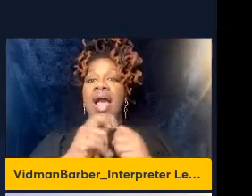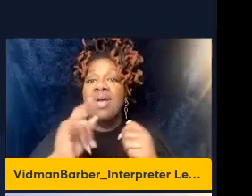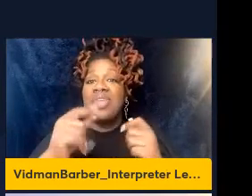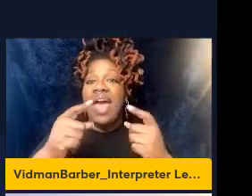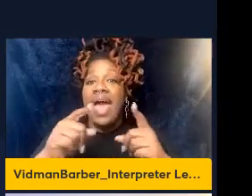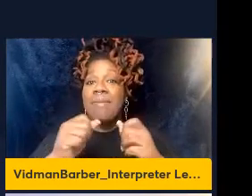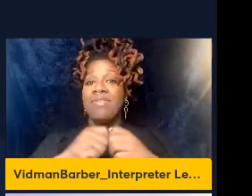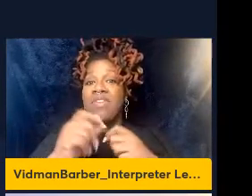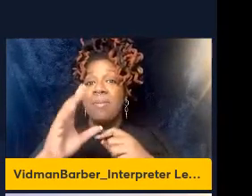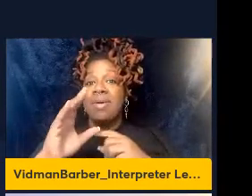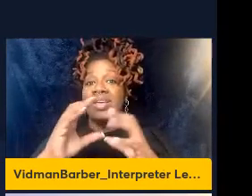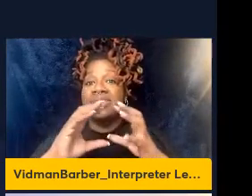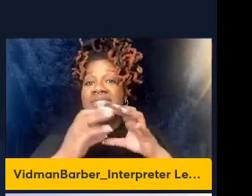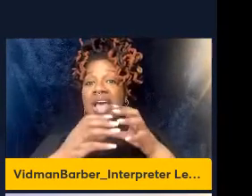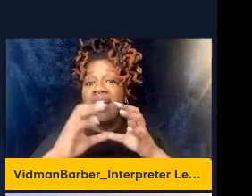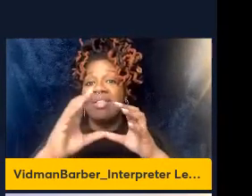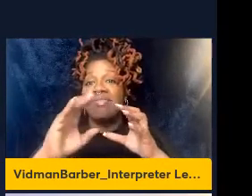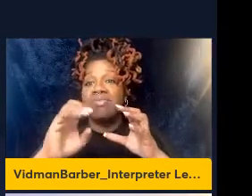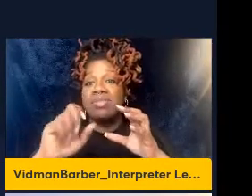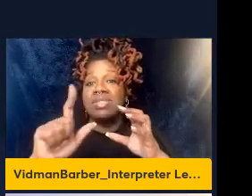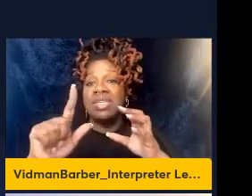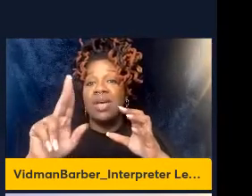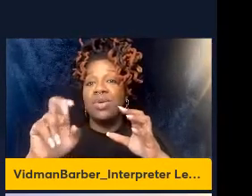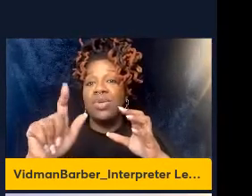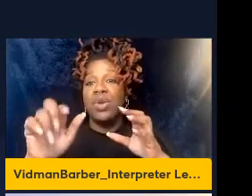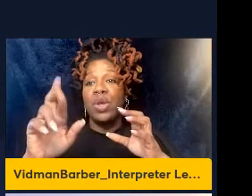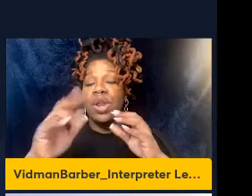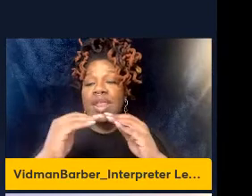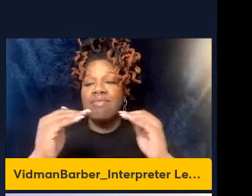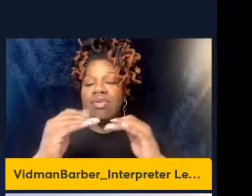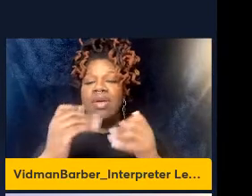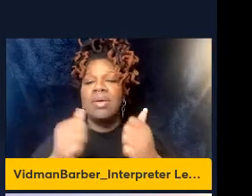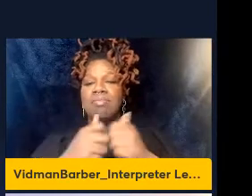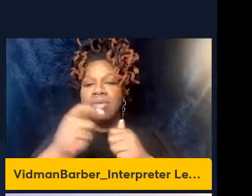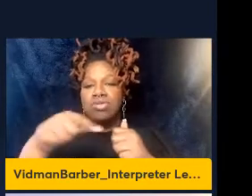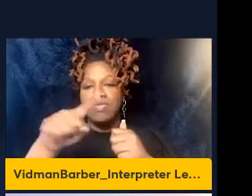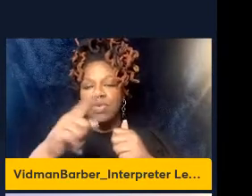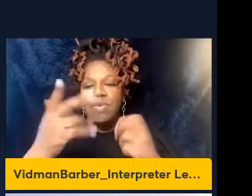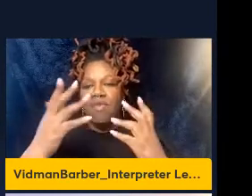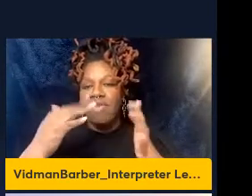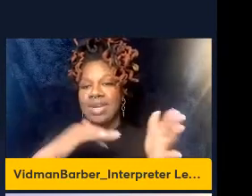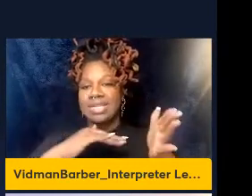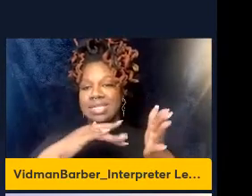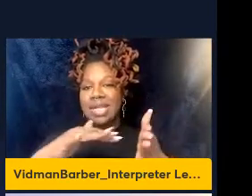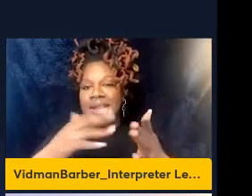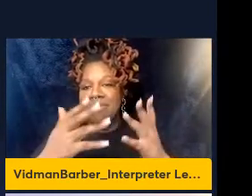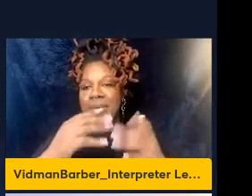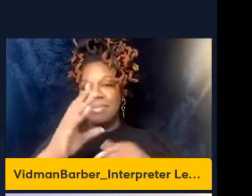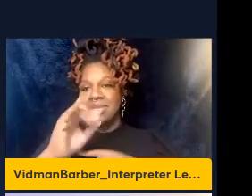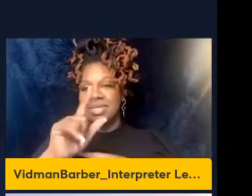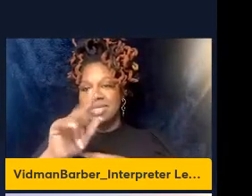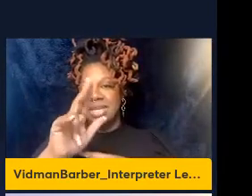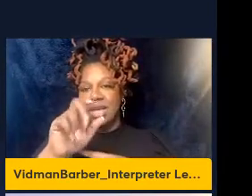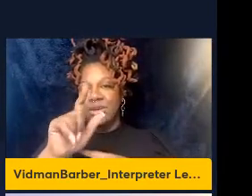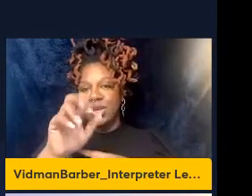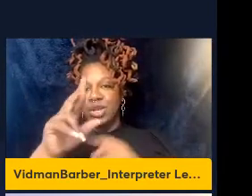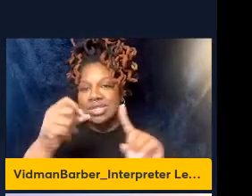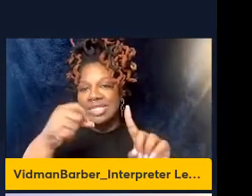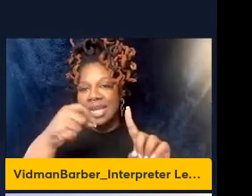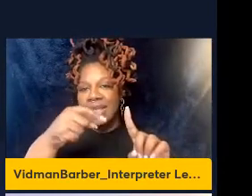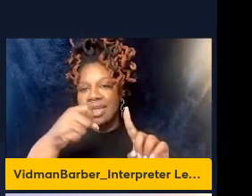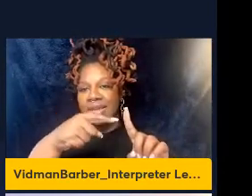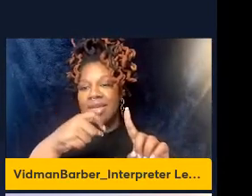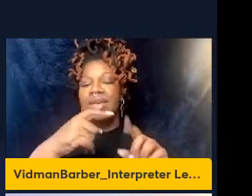cellular level? And so most of you probably at some point have studied cellular signaling, where most